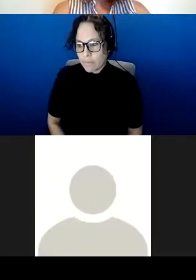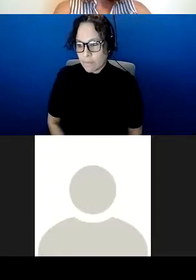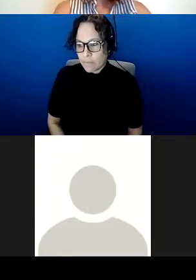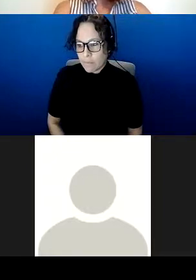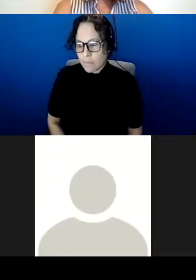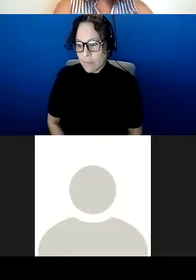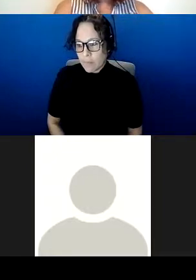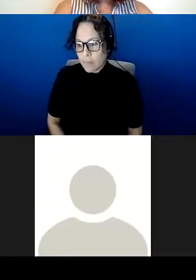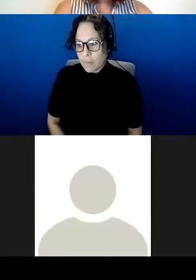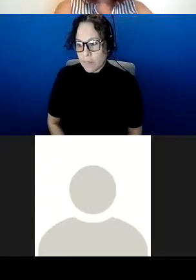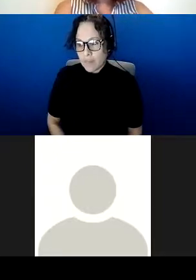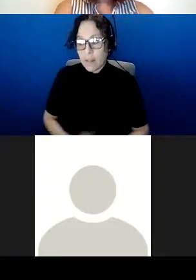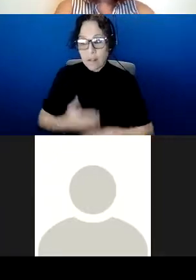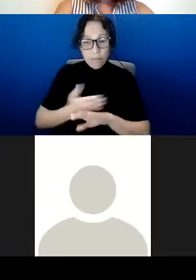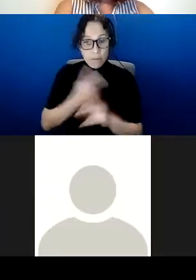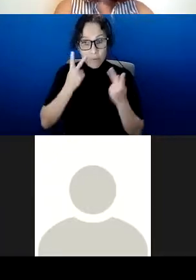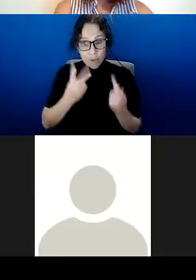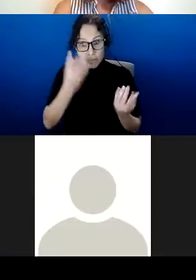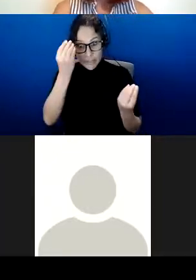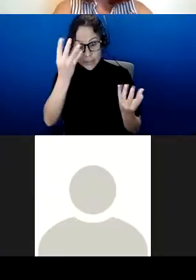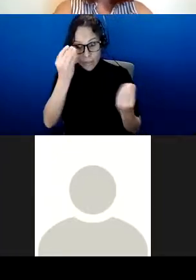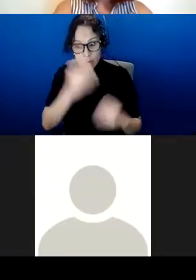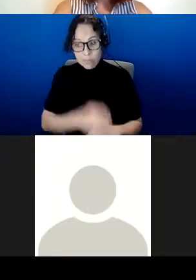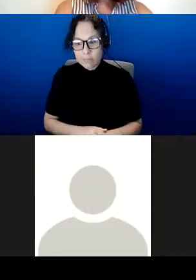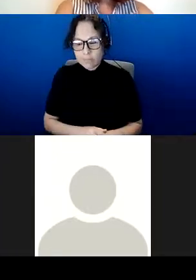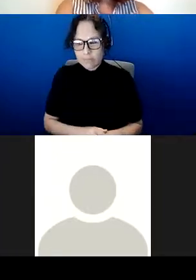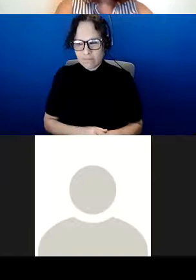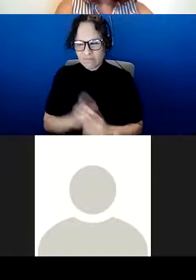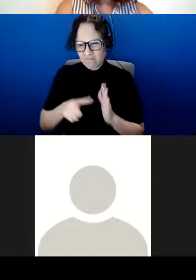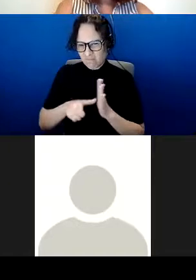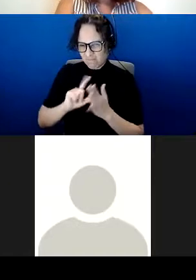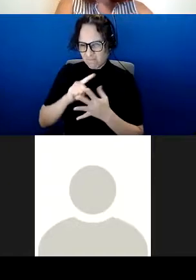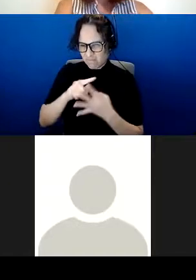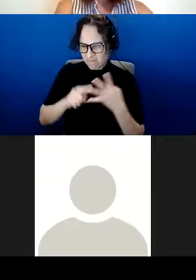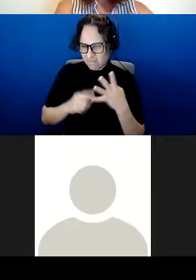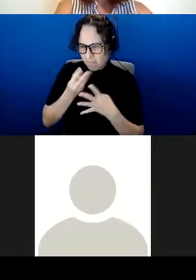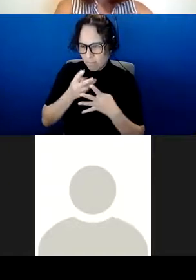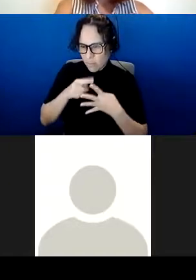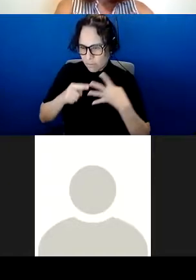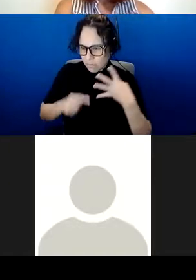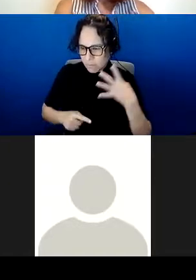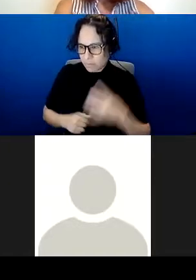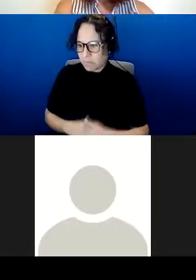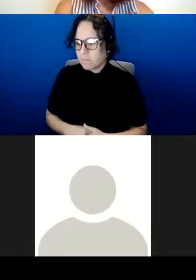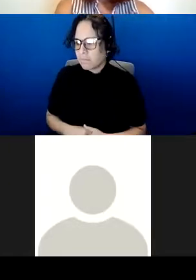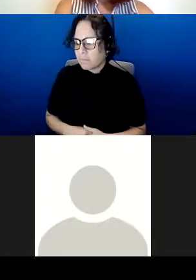Some more before the visit information. Let's go through a couple parts of these forms here.